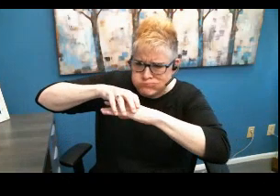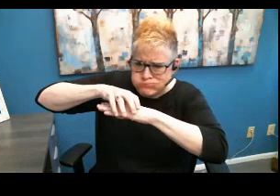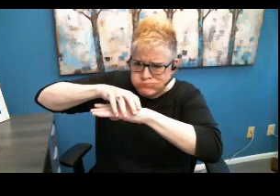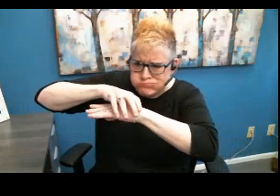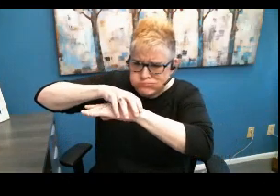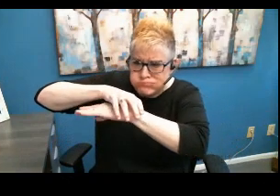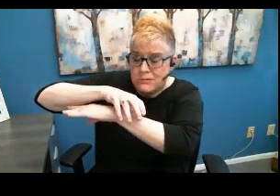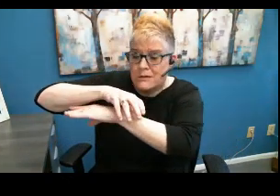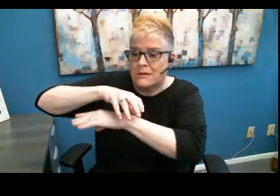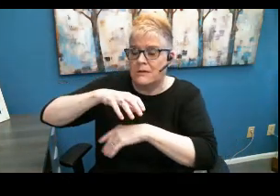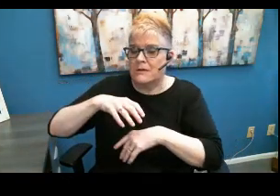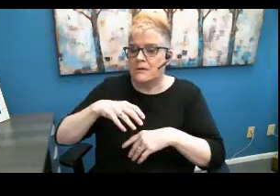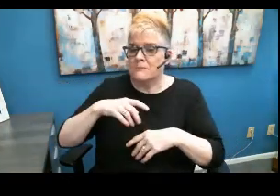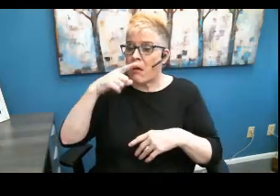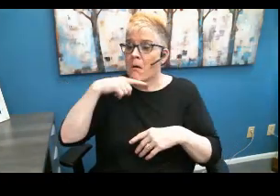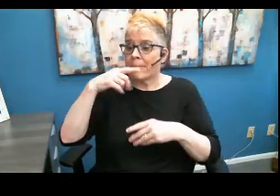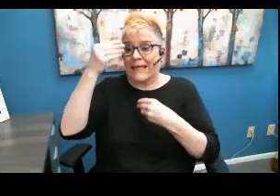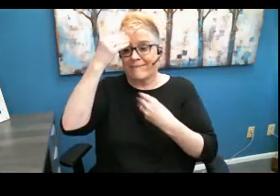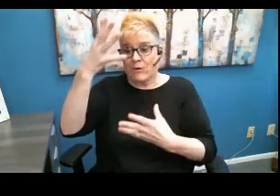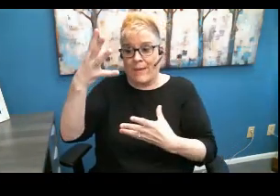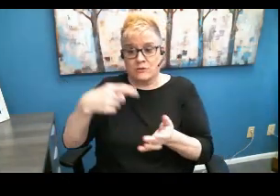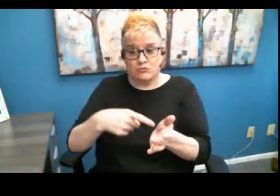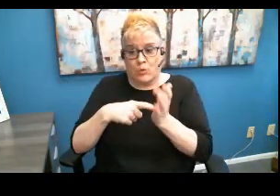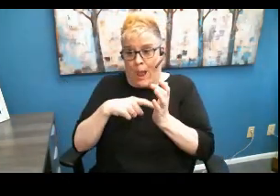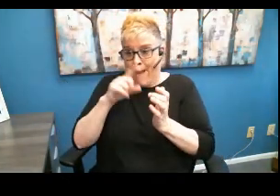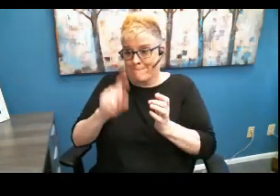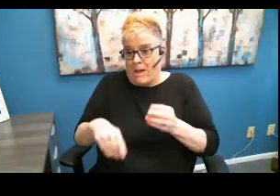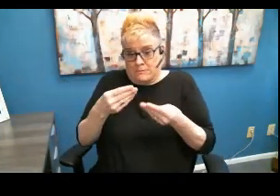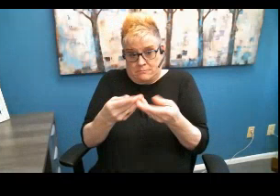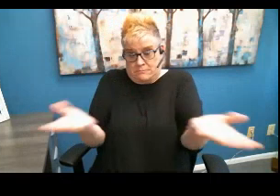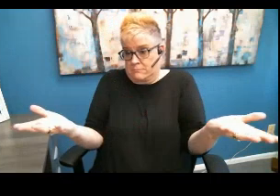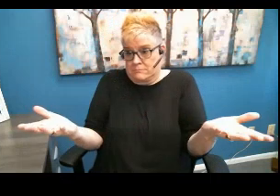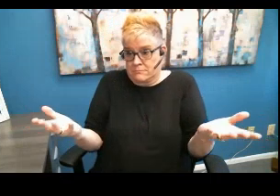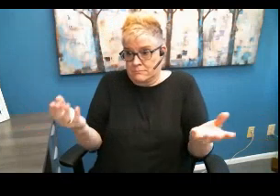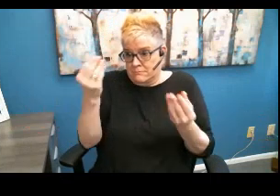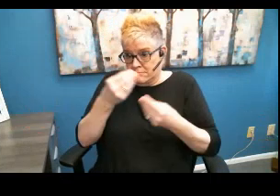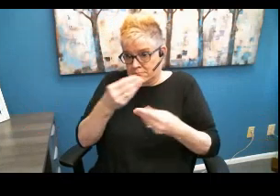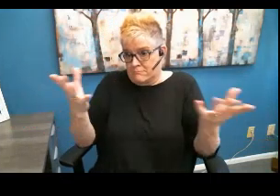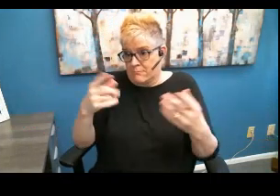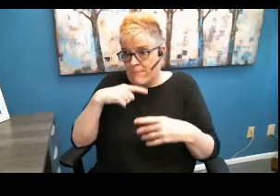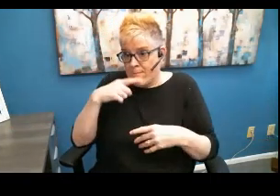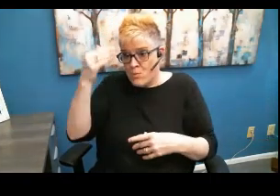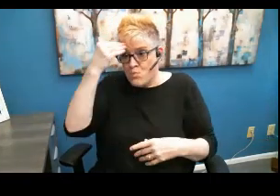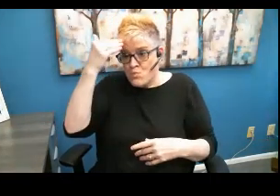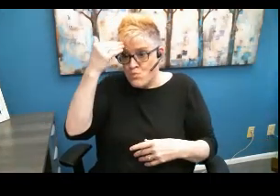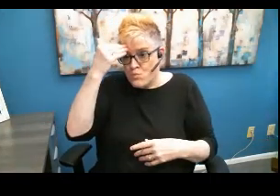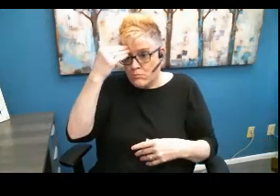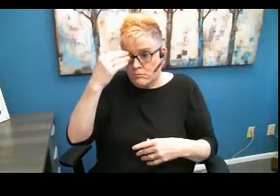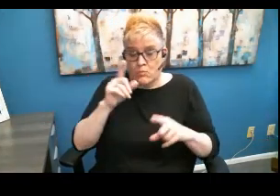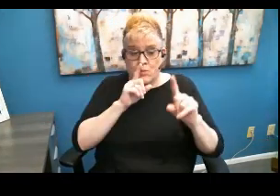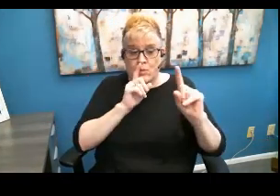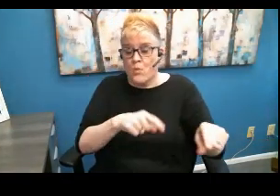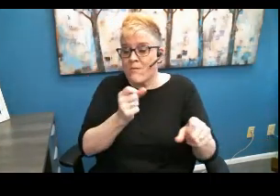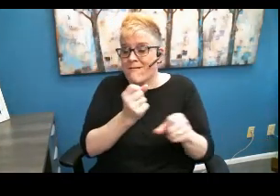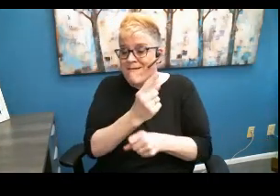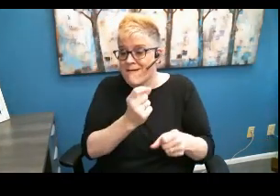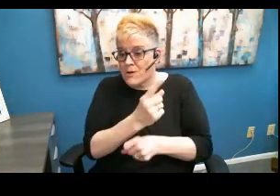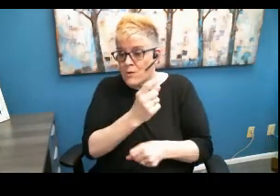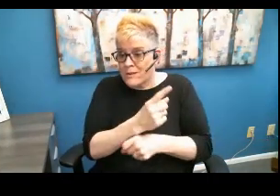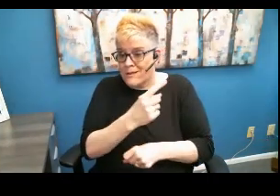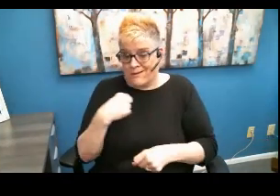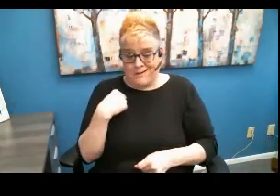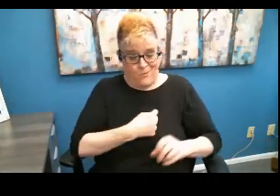public information. We're required as a utility to report annually on our transmission lines that we